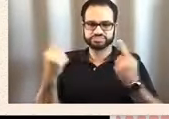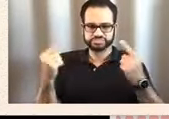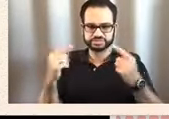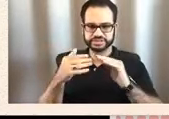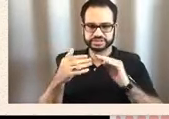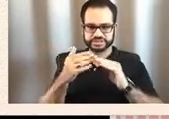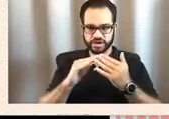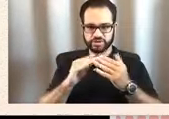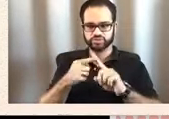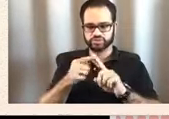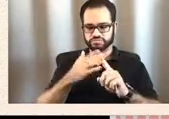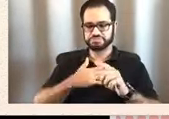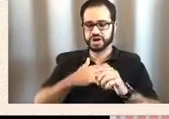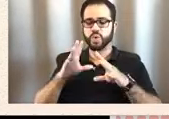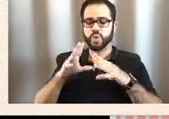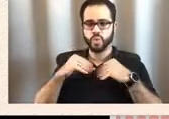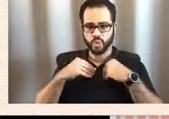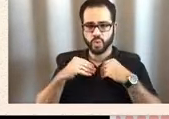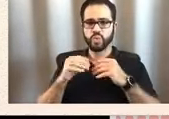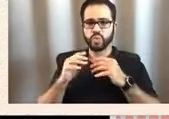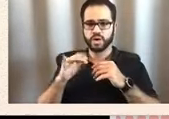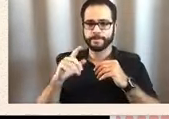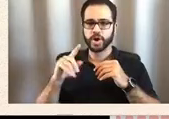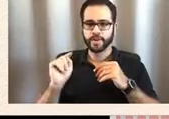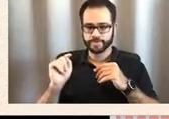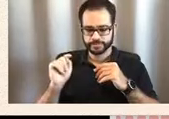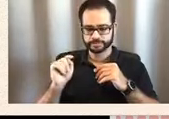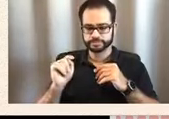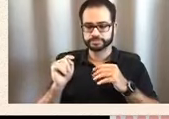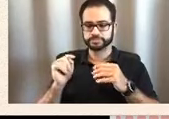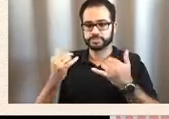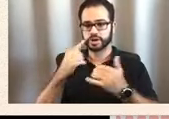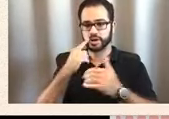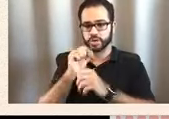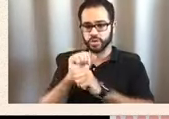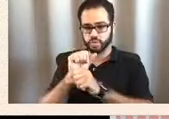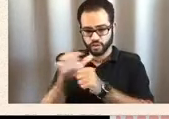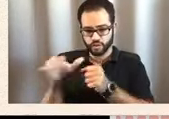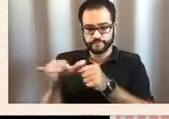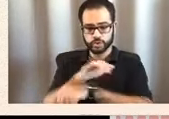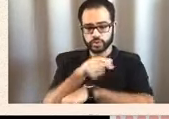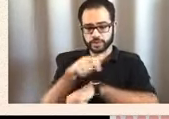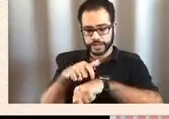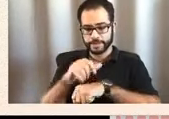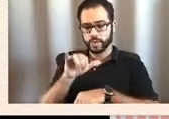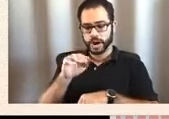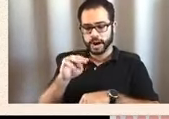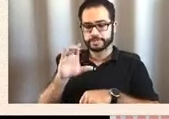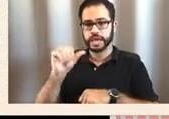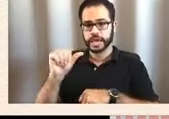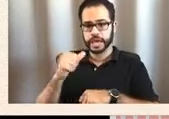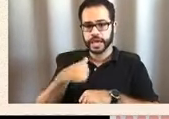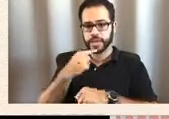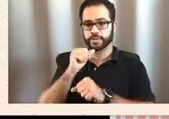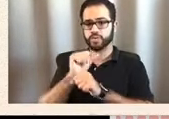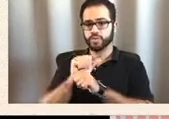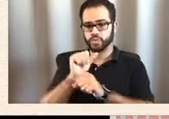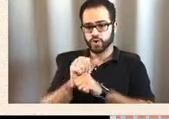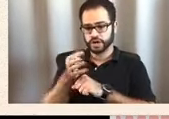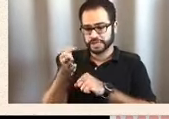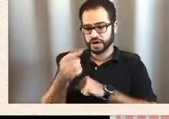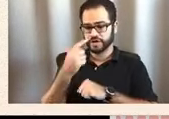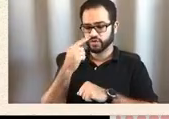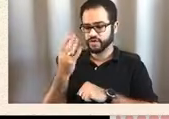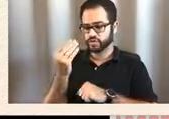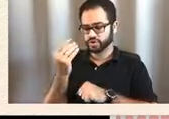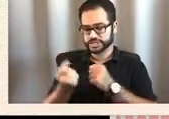apartment and work full-time at the YMCA. I've been with the YMCA for 14 years,